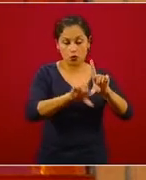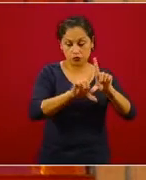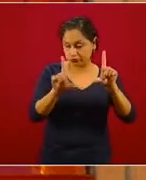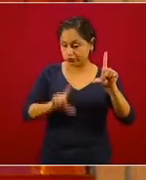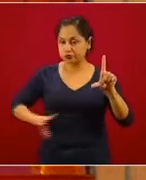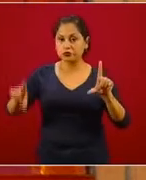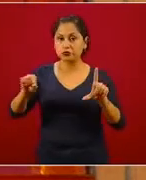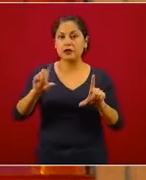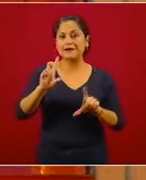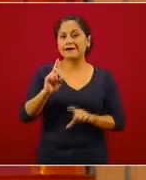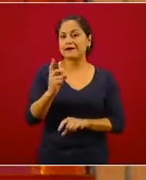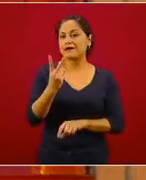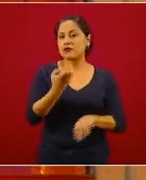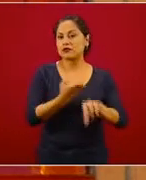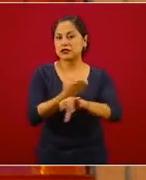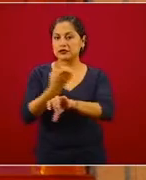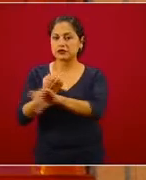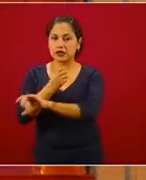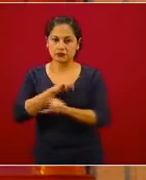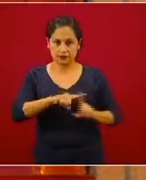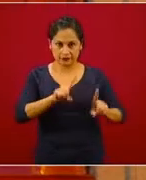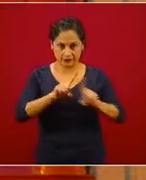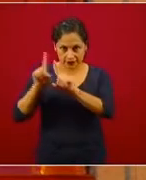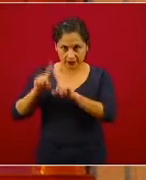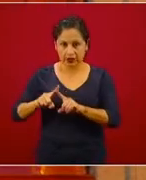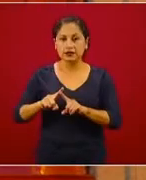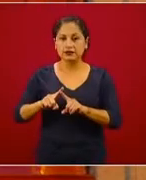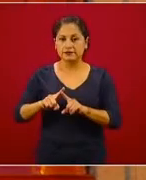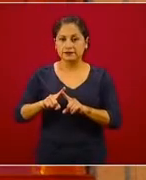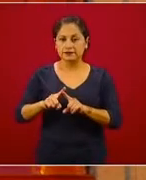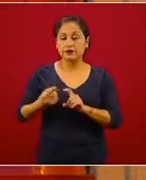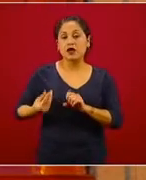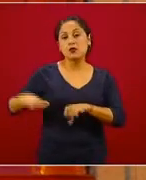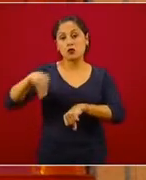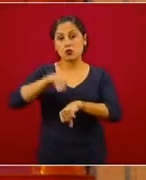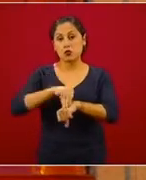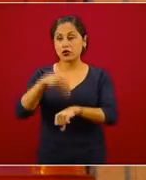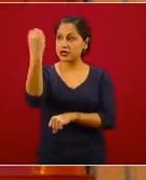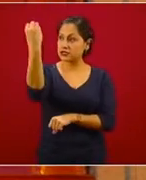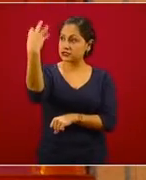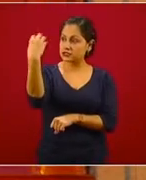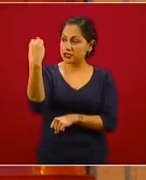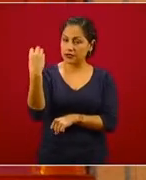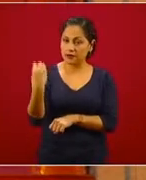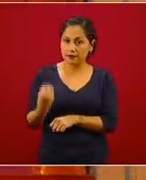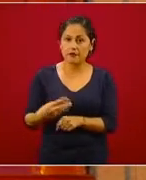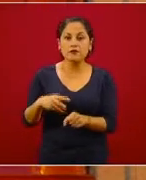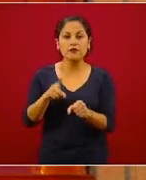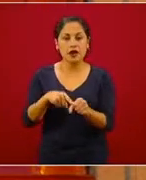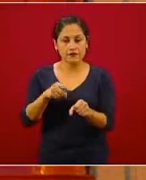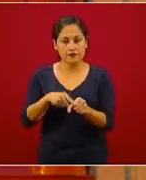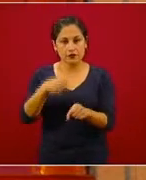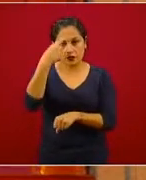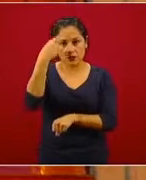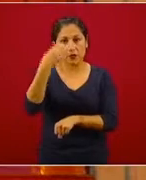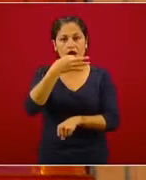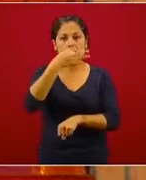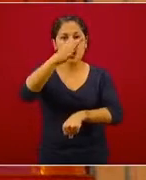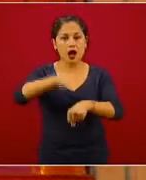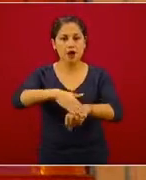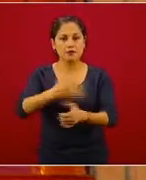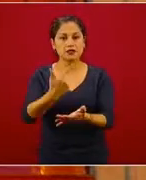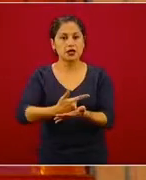state, we're going to show you every single state and how COVID is doing in that state. And we're going to use